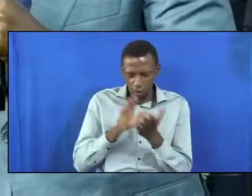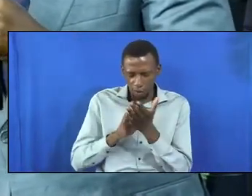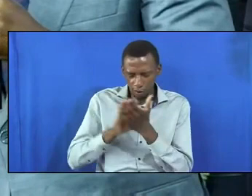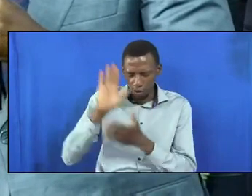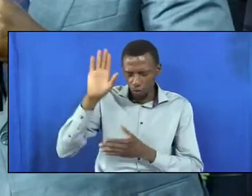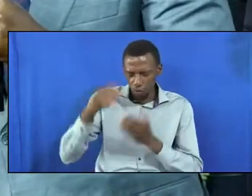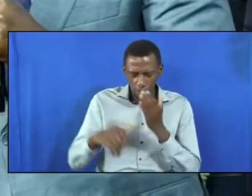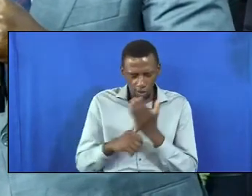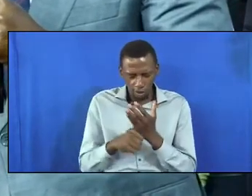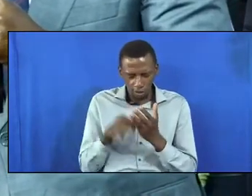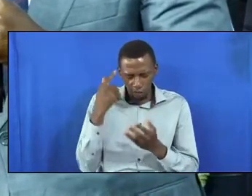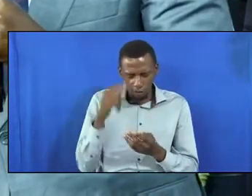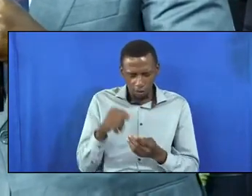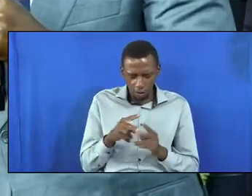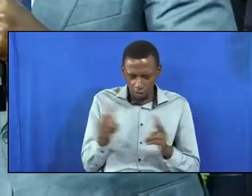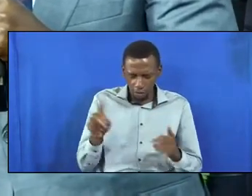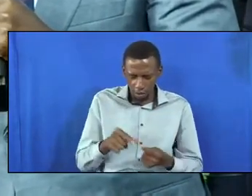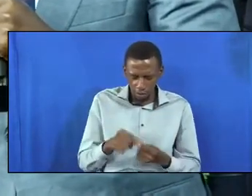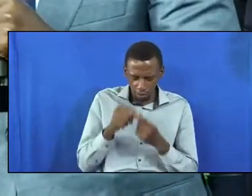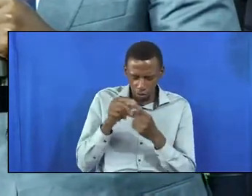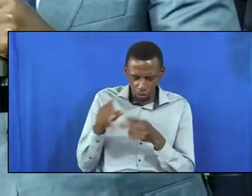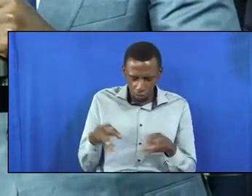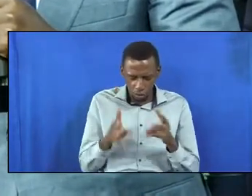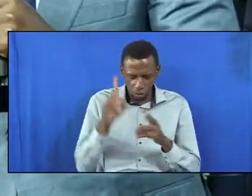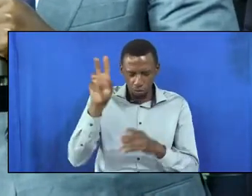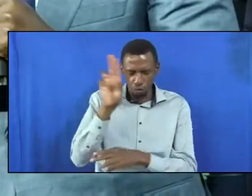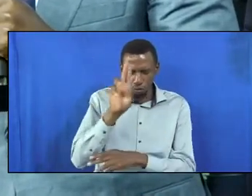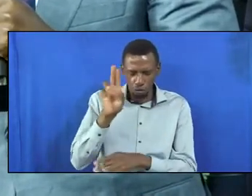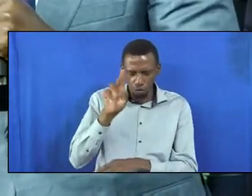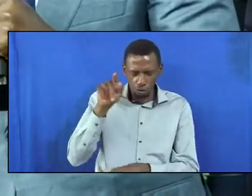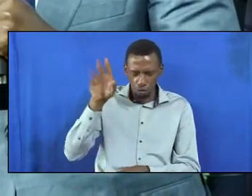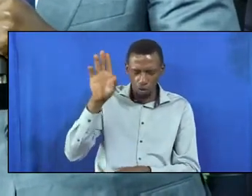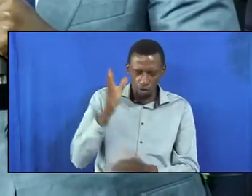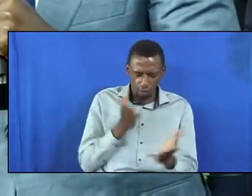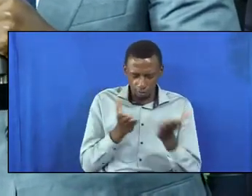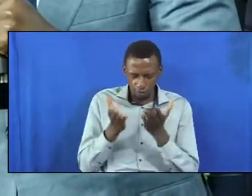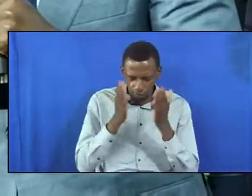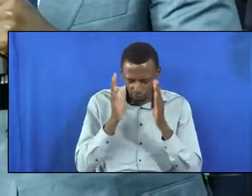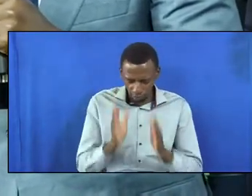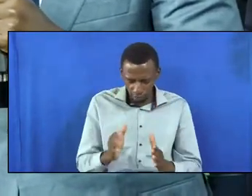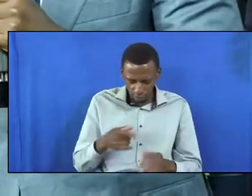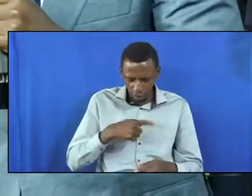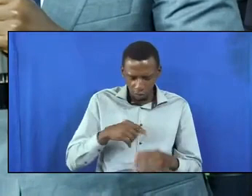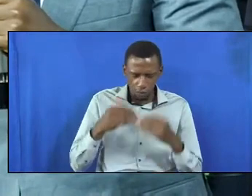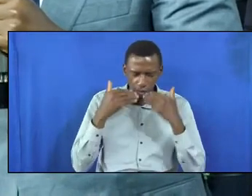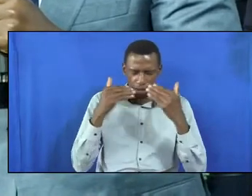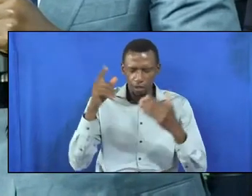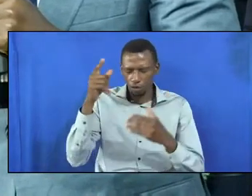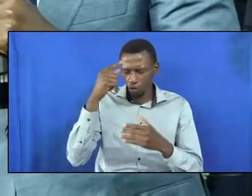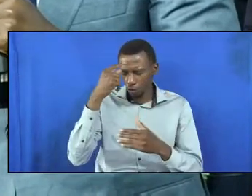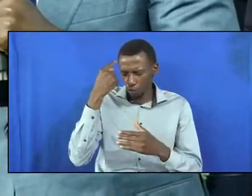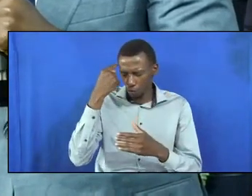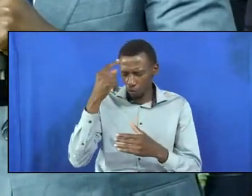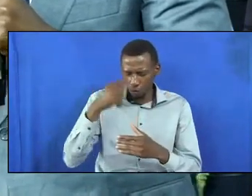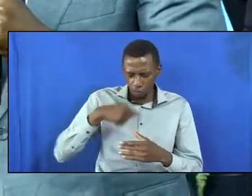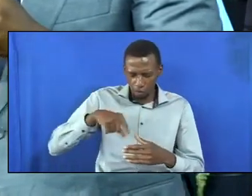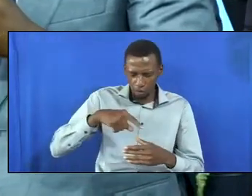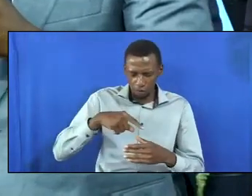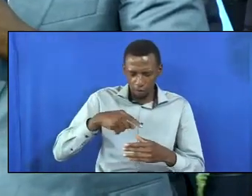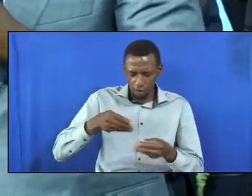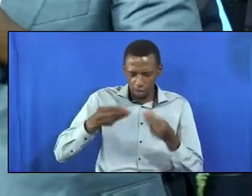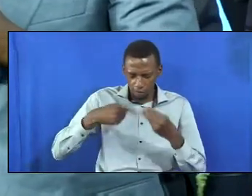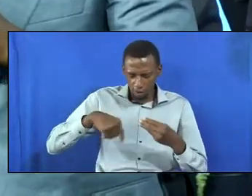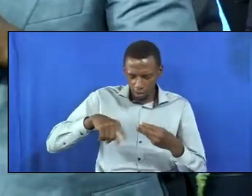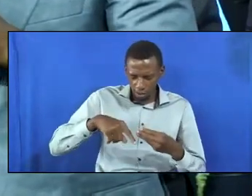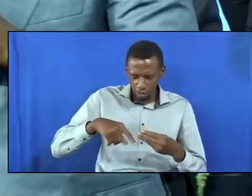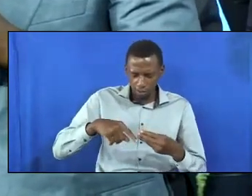way you used your servant. And we thank you that you gave us an opportunity to begin